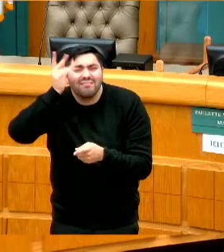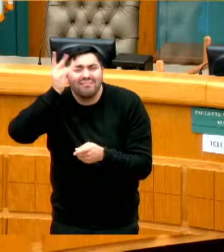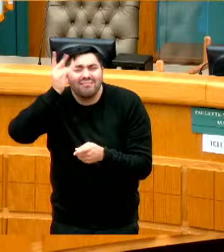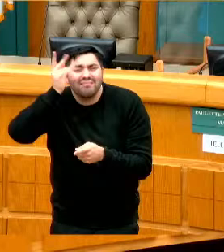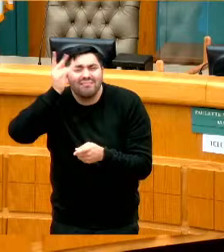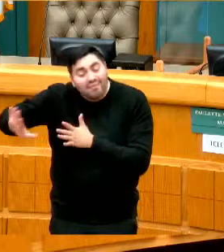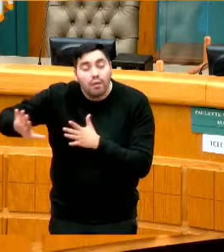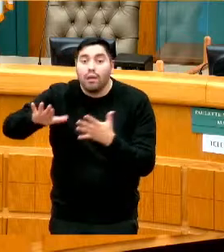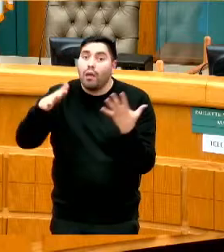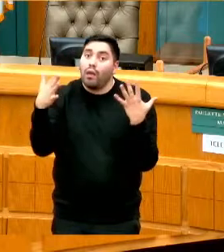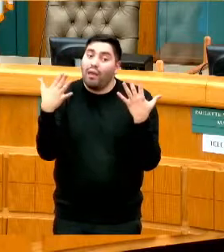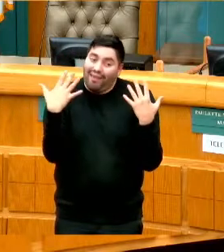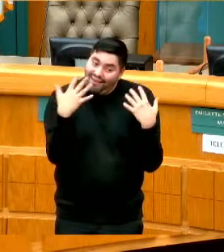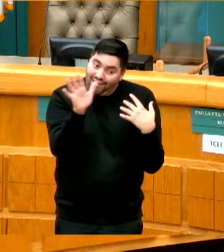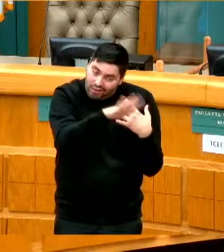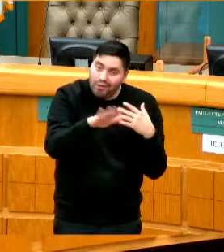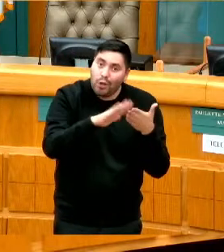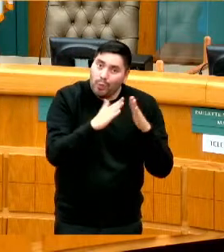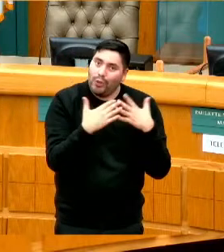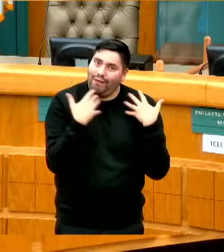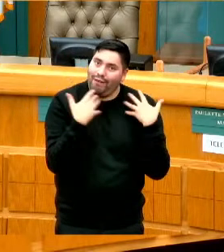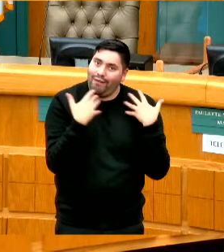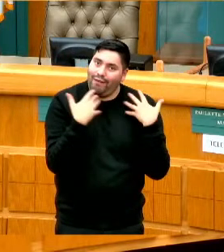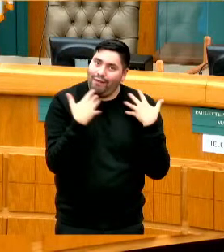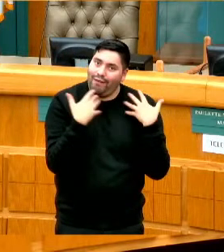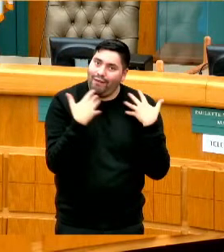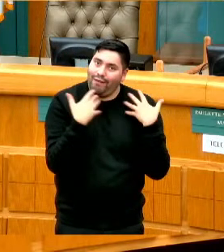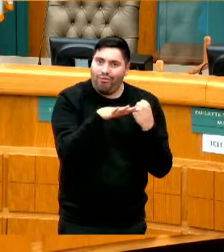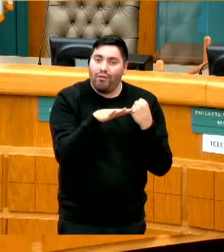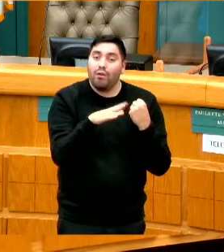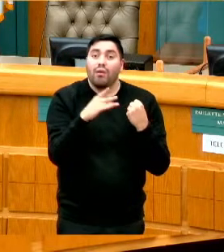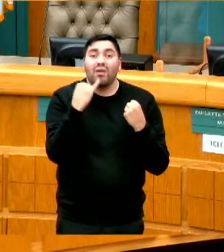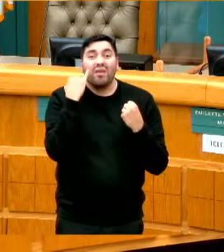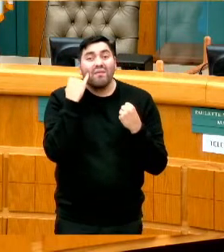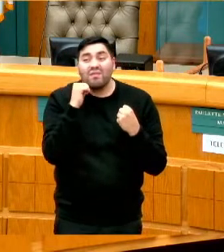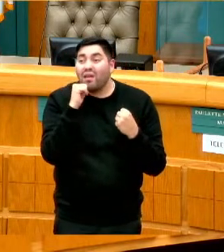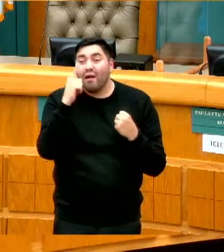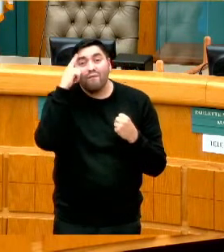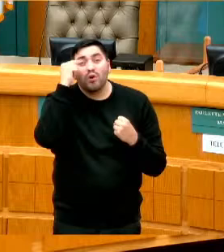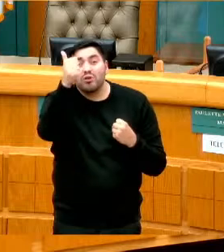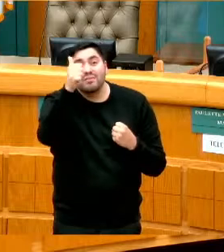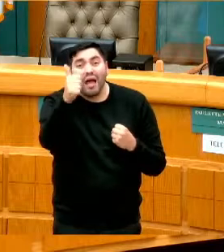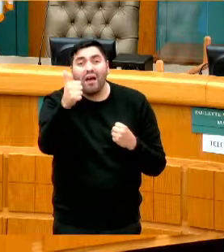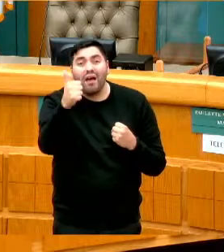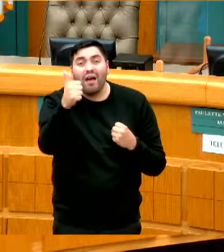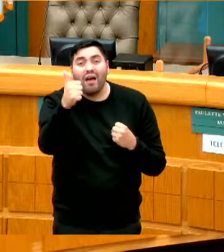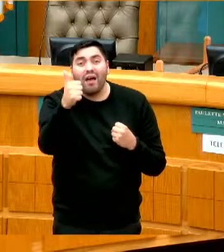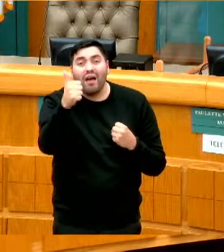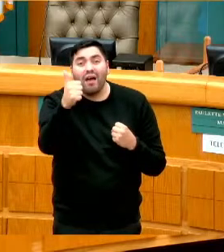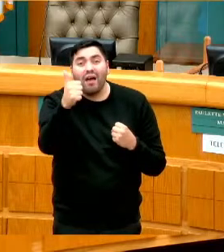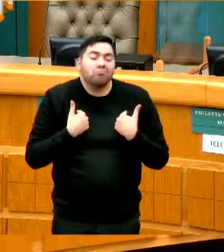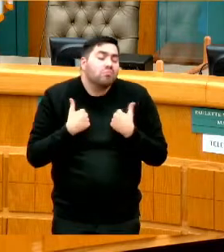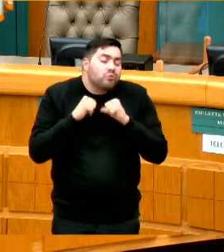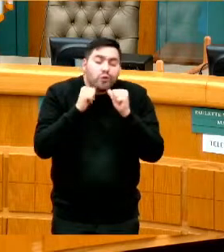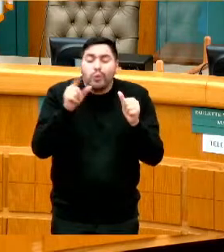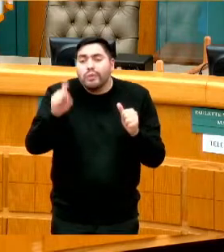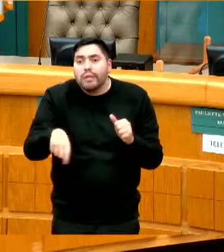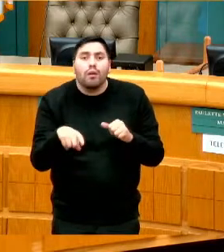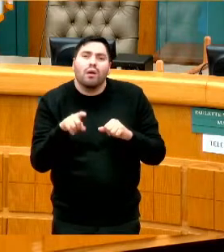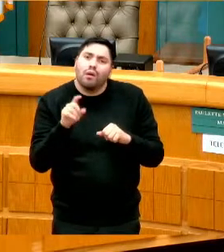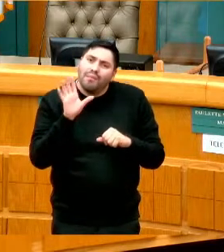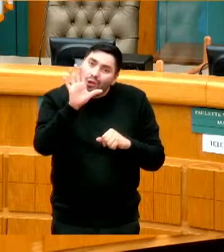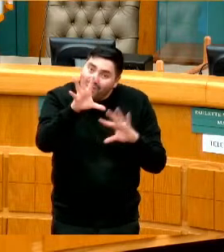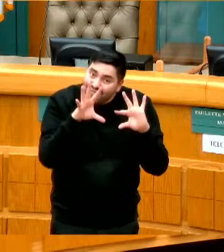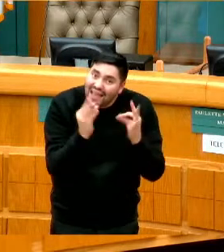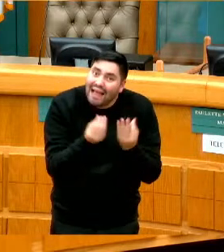to do with the health of our community. If you won't do it for yourself, like the judge mentioned earlier, please do it for your loved